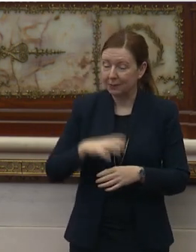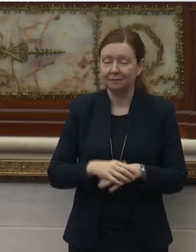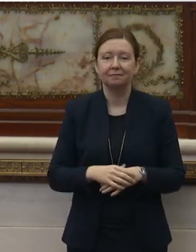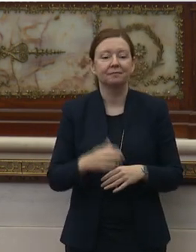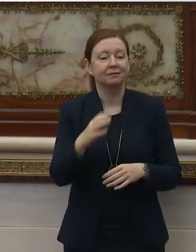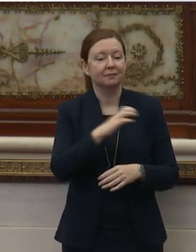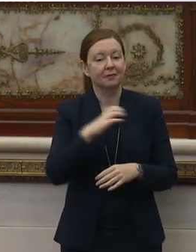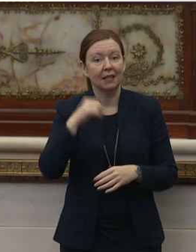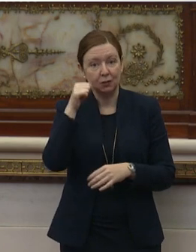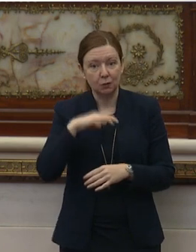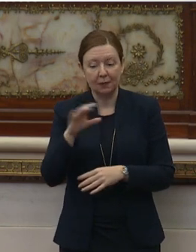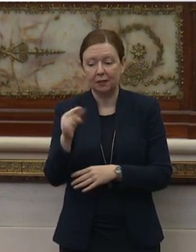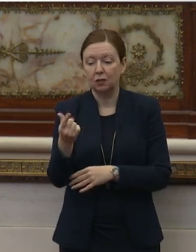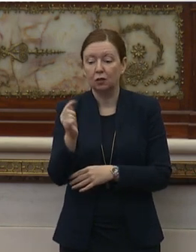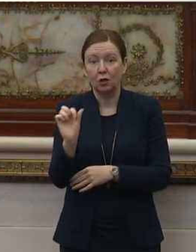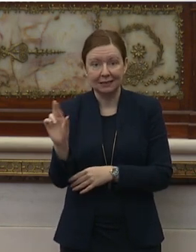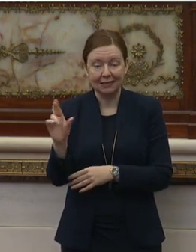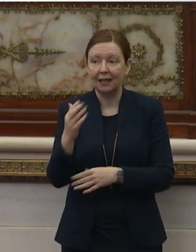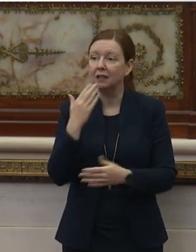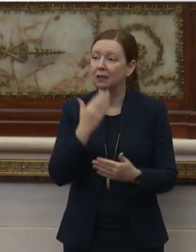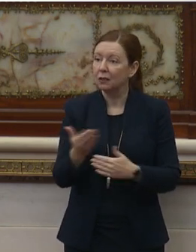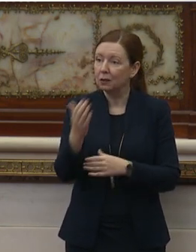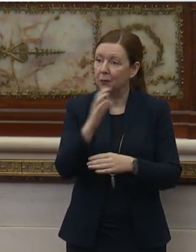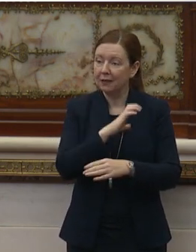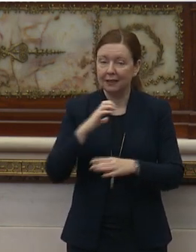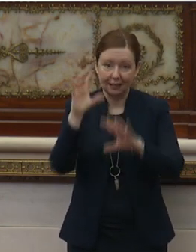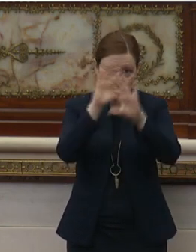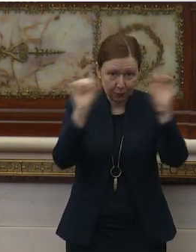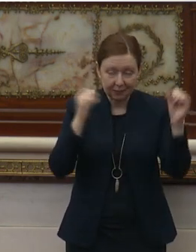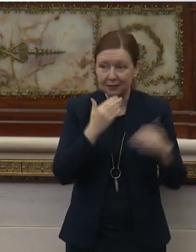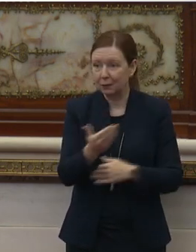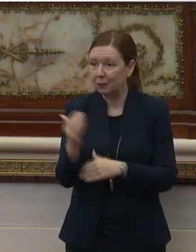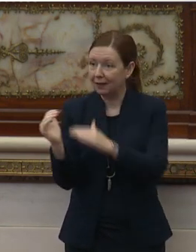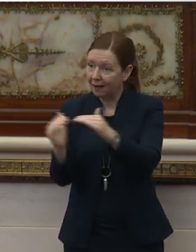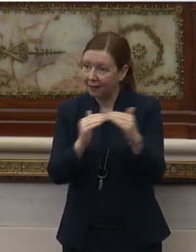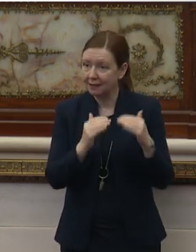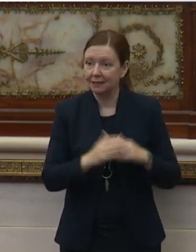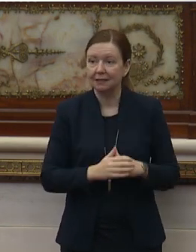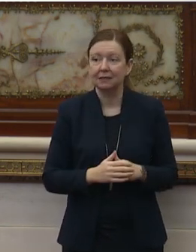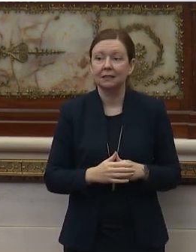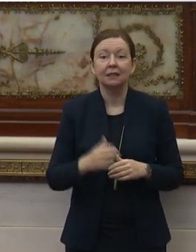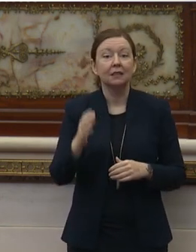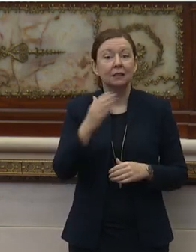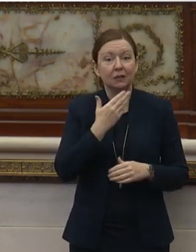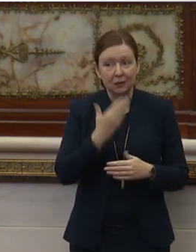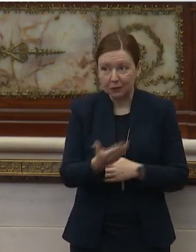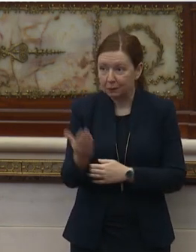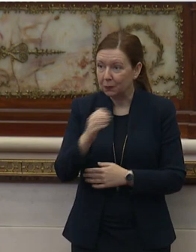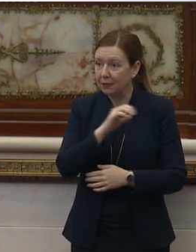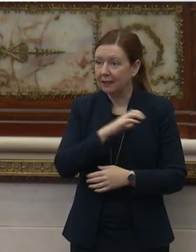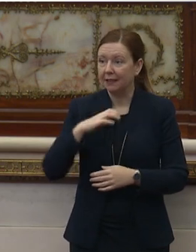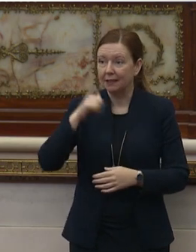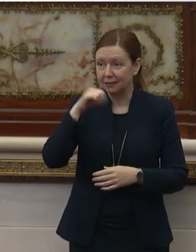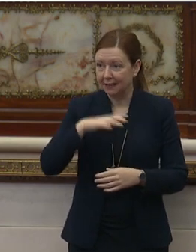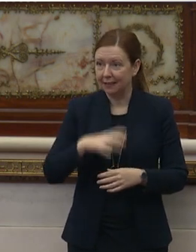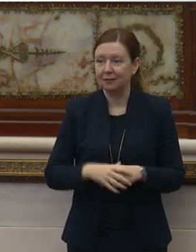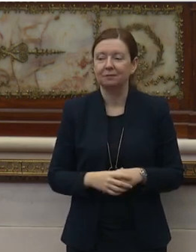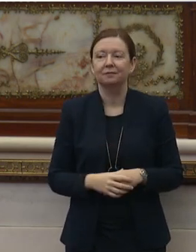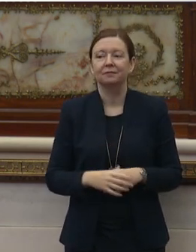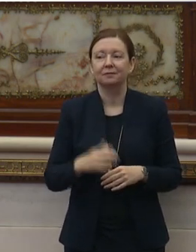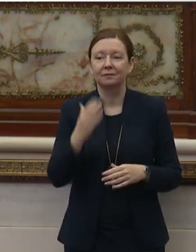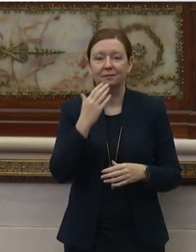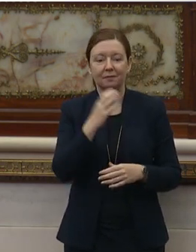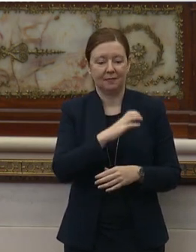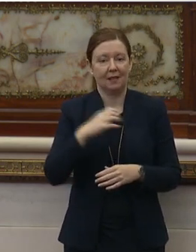Councilwoman Gauthier. Good morning, Council President. Good morning, colleagues. Good morning, Council Lady. Councilwoman